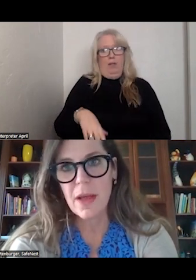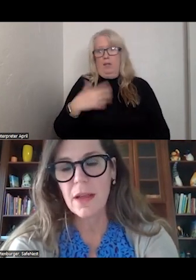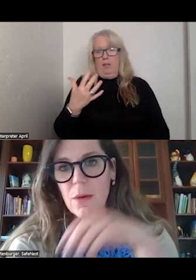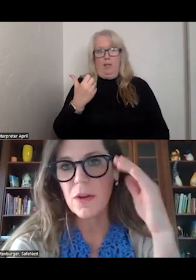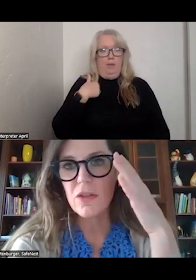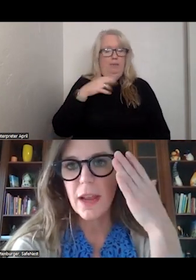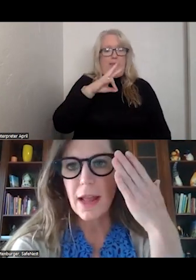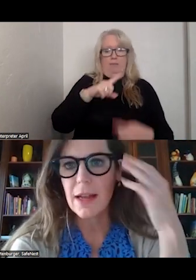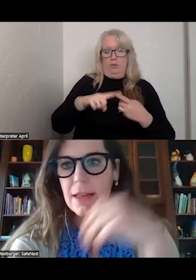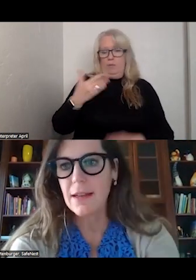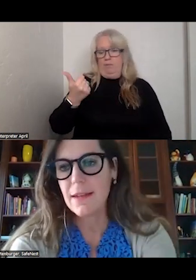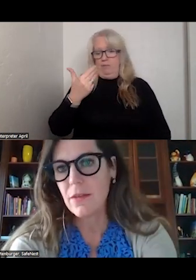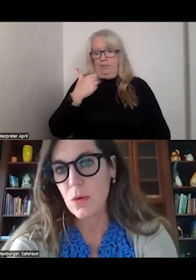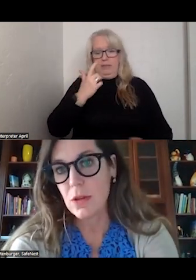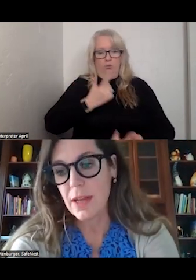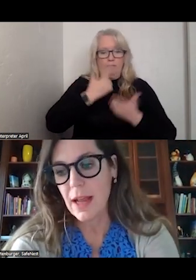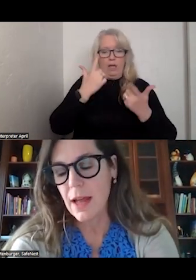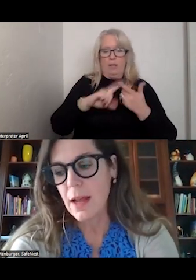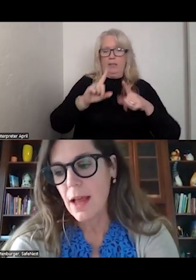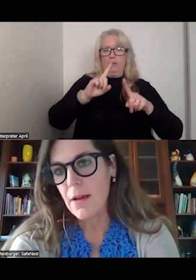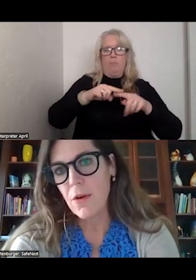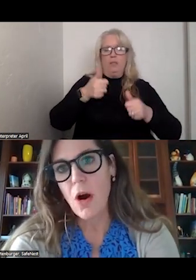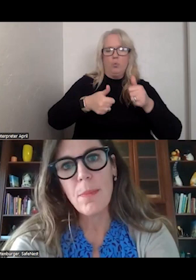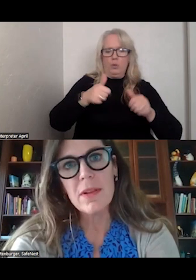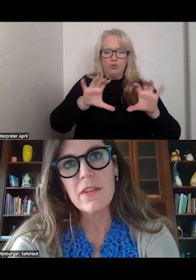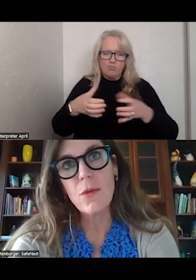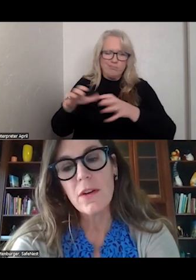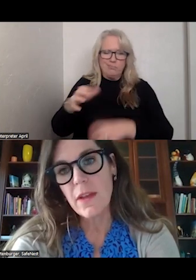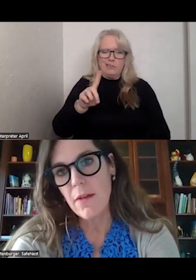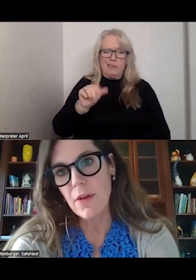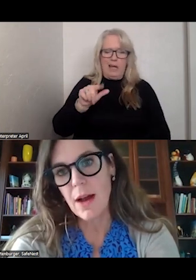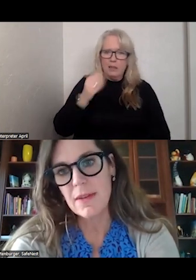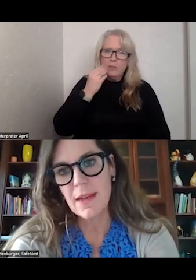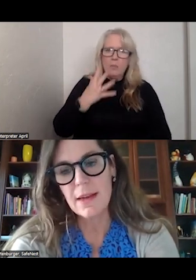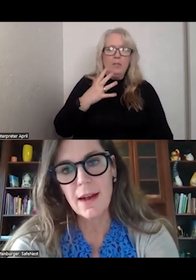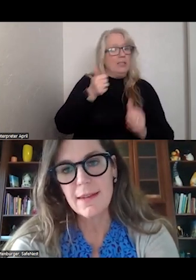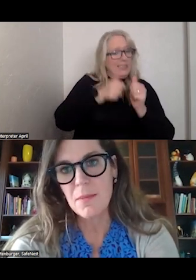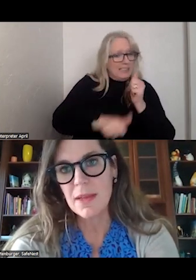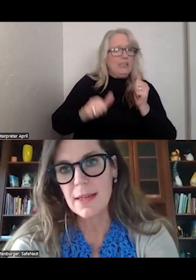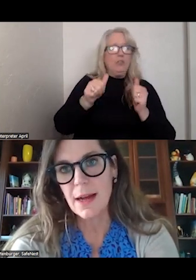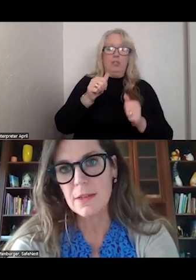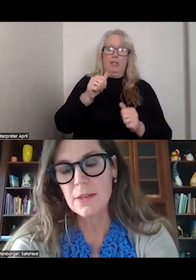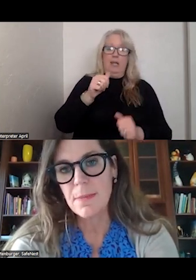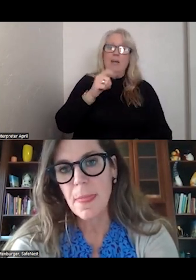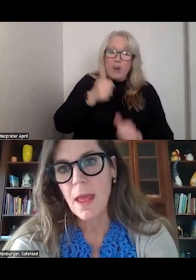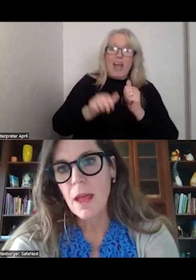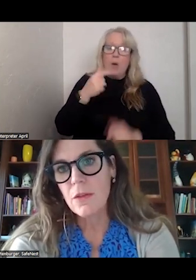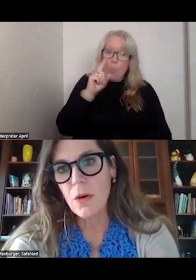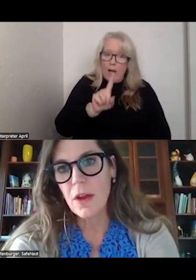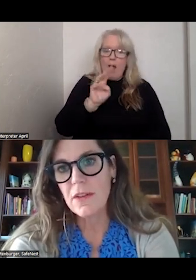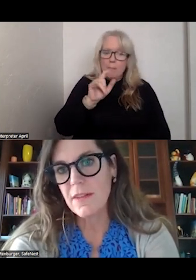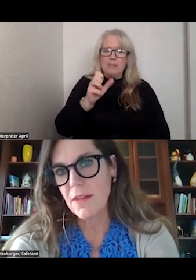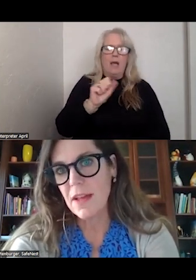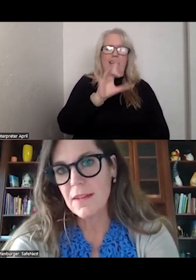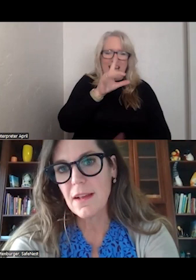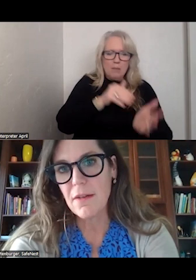survivors, depending on which data analytics set we're looking at. For our police force, every homicide costs $8 million. So